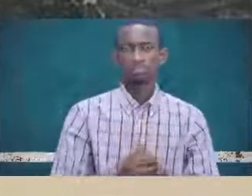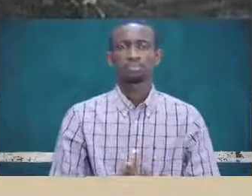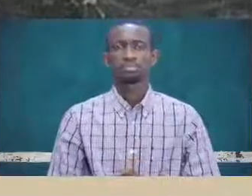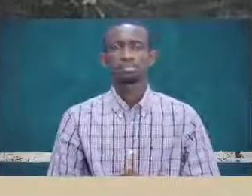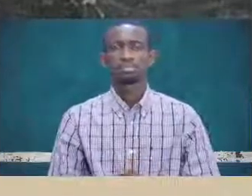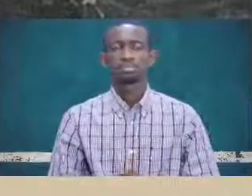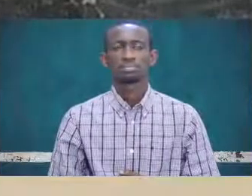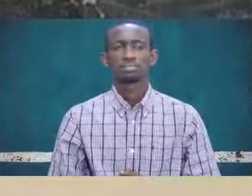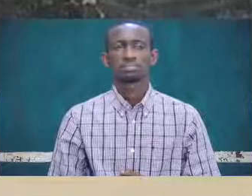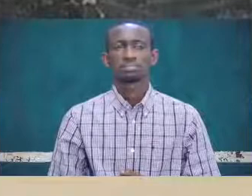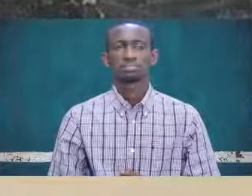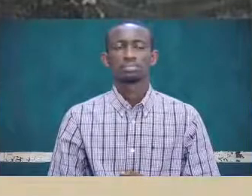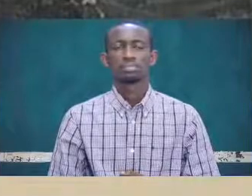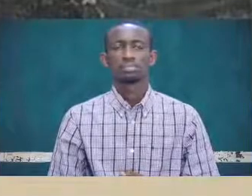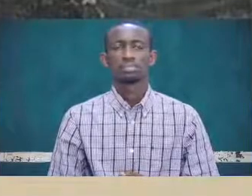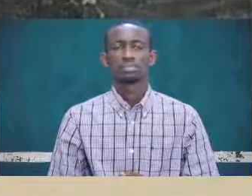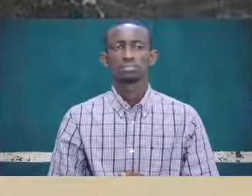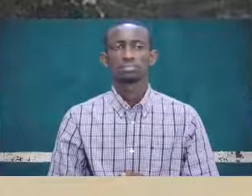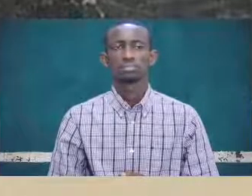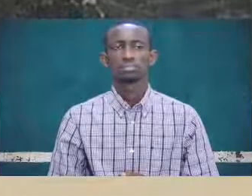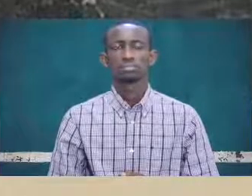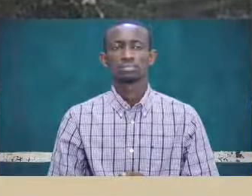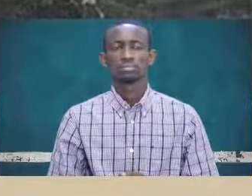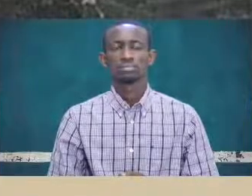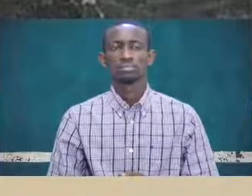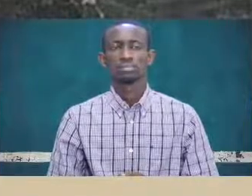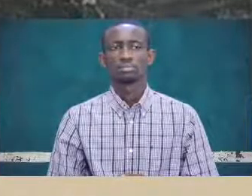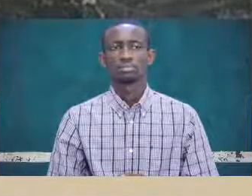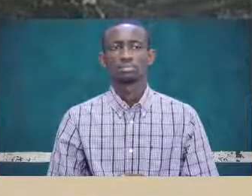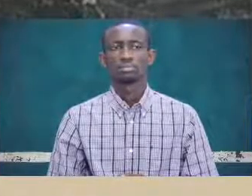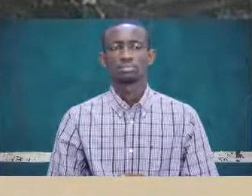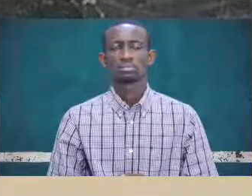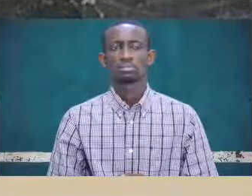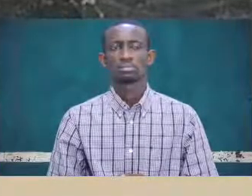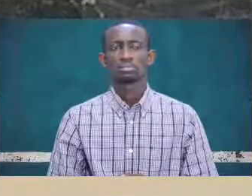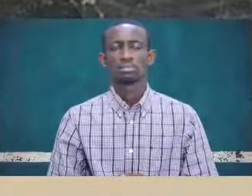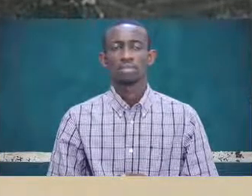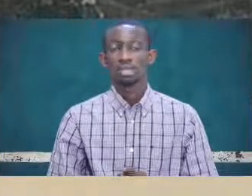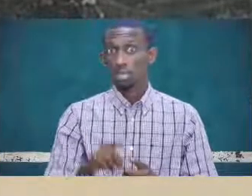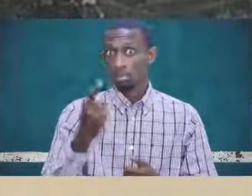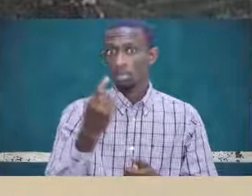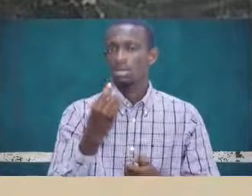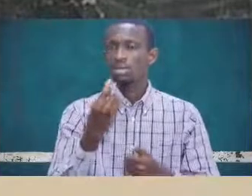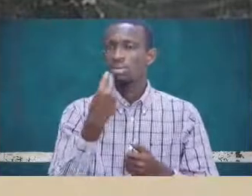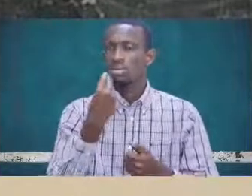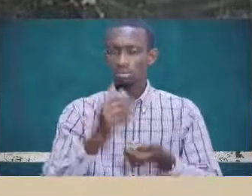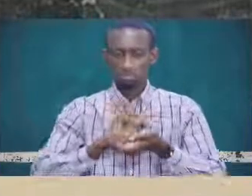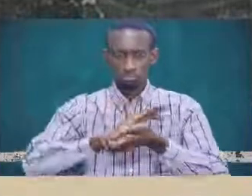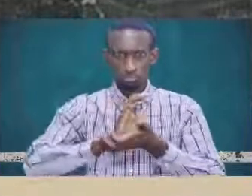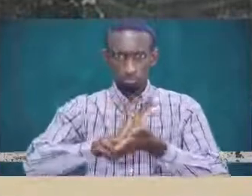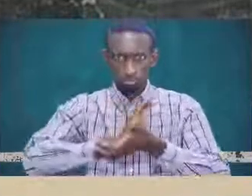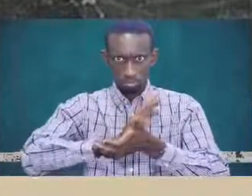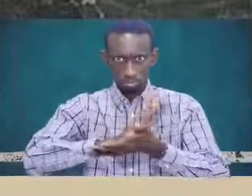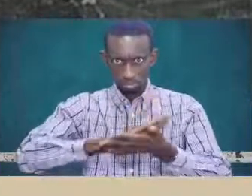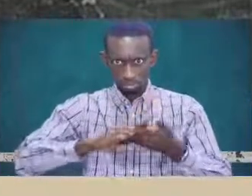we talk about digestion in the stomach and digestion. I say digestion in the stomach and